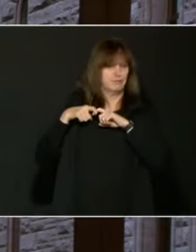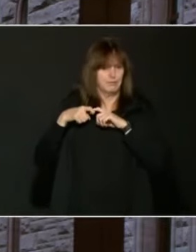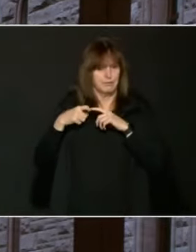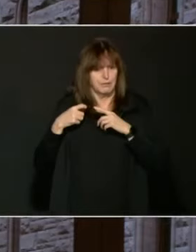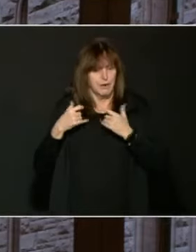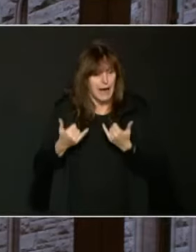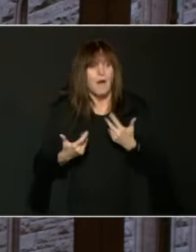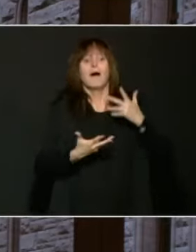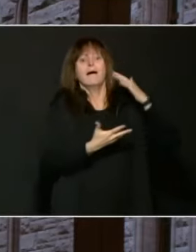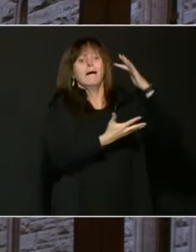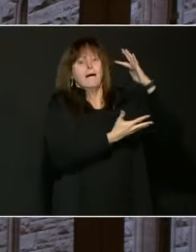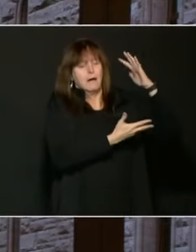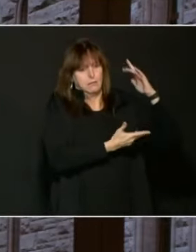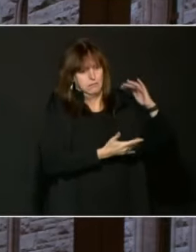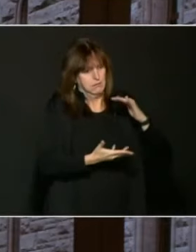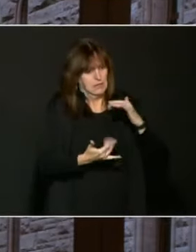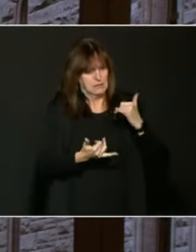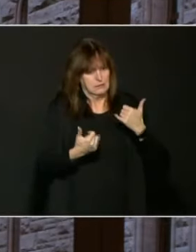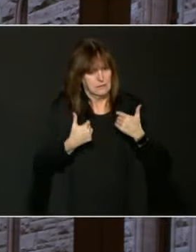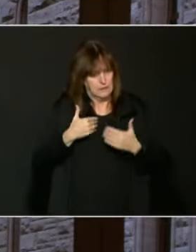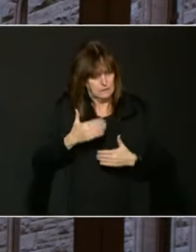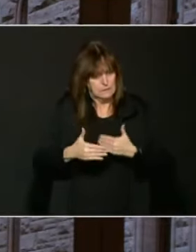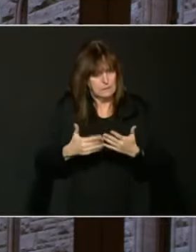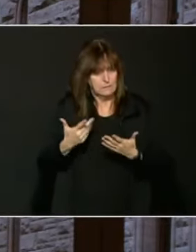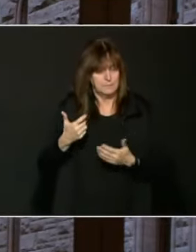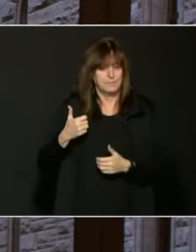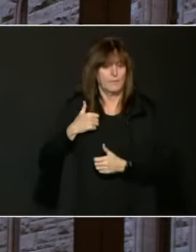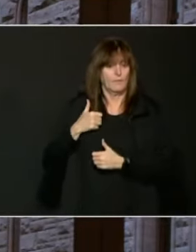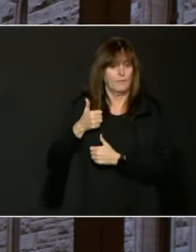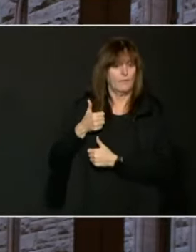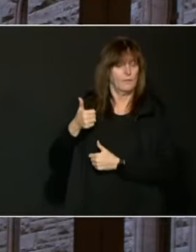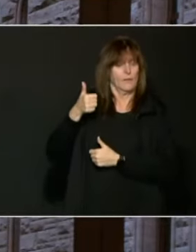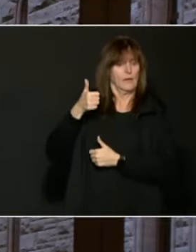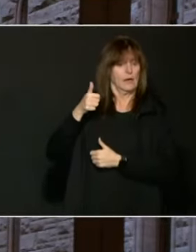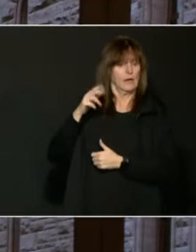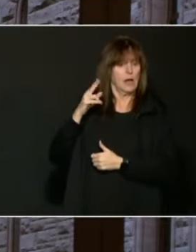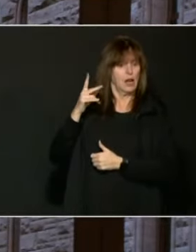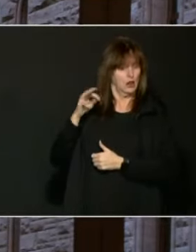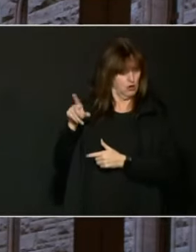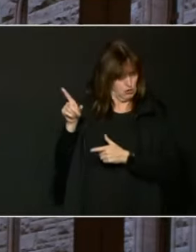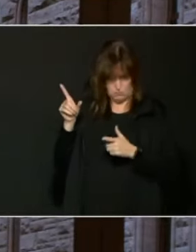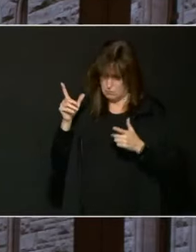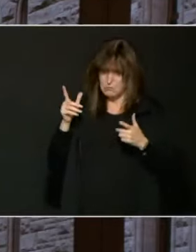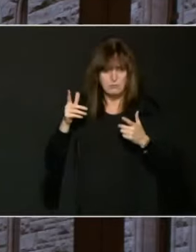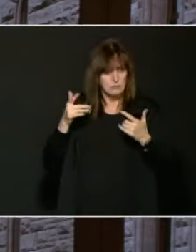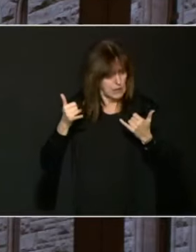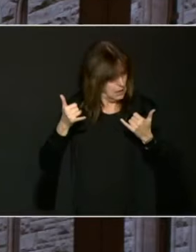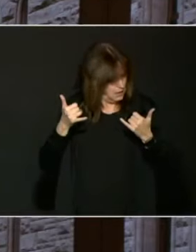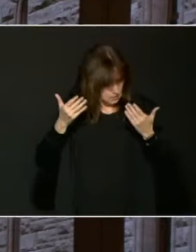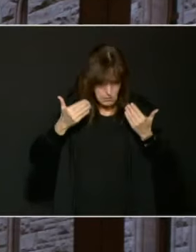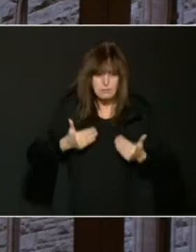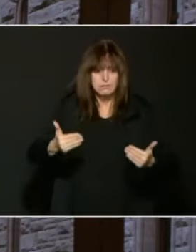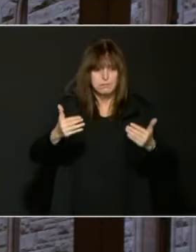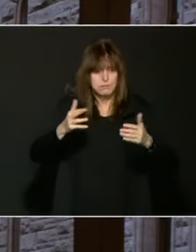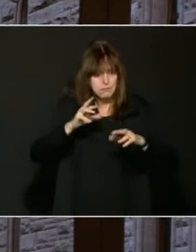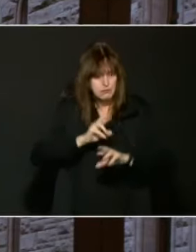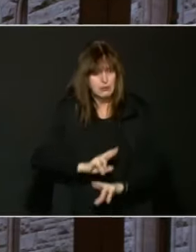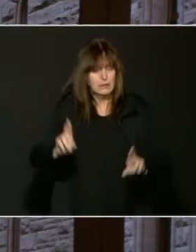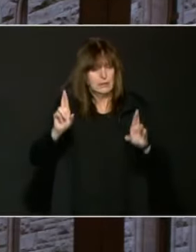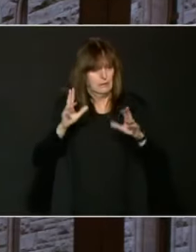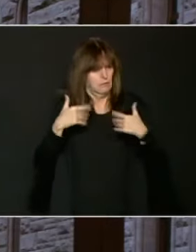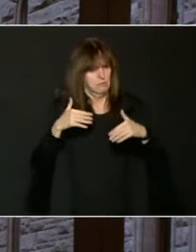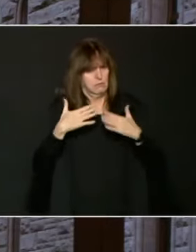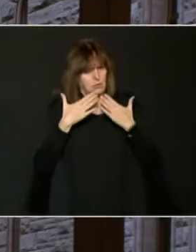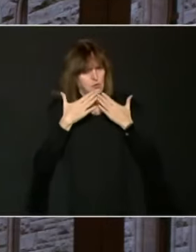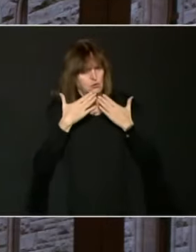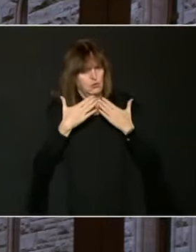is saying all ahead, full steam, and we would like to be able to do that. So those are the comments, and now back to questions from the media